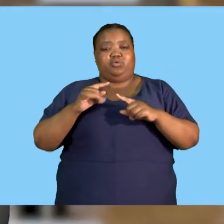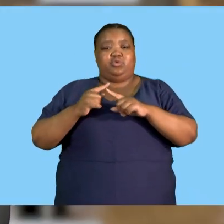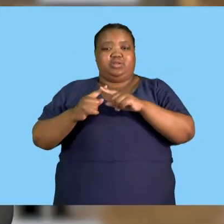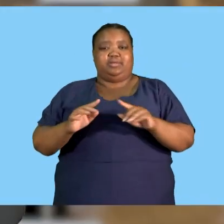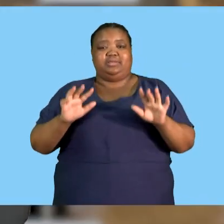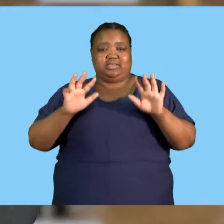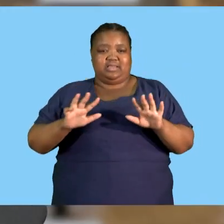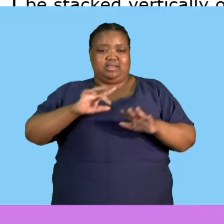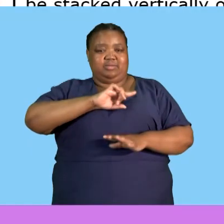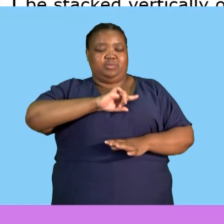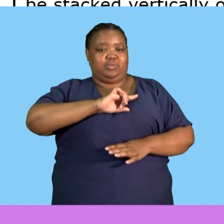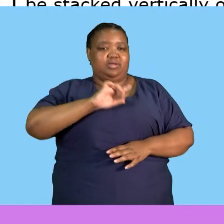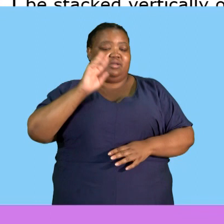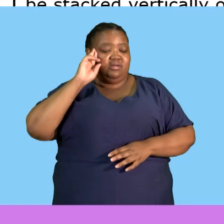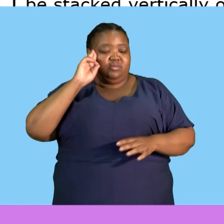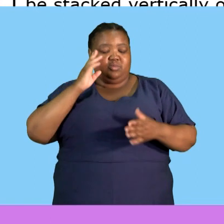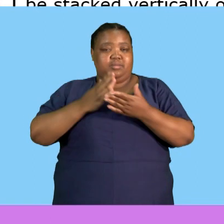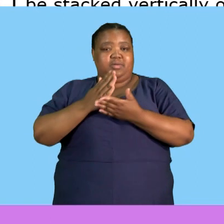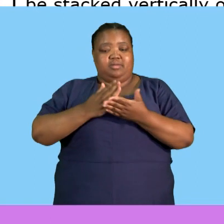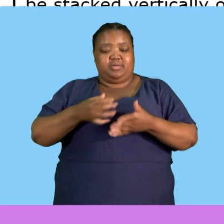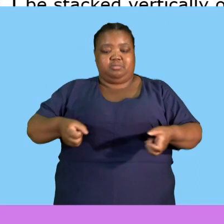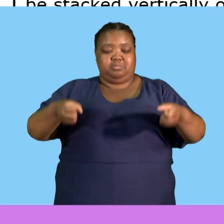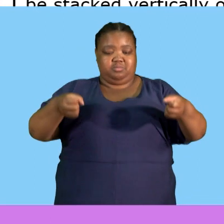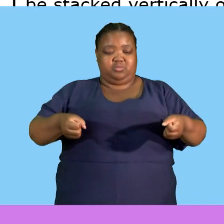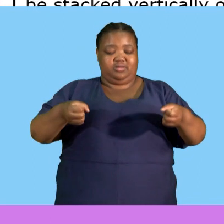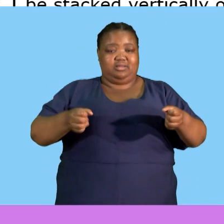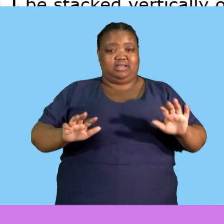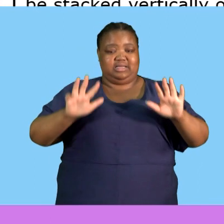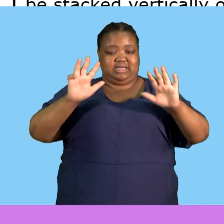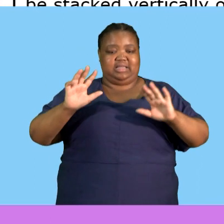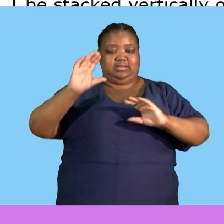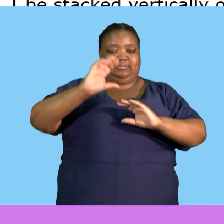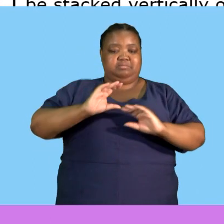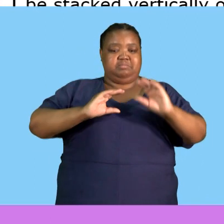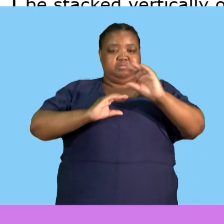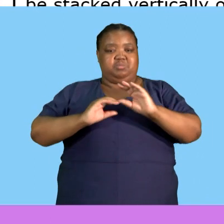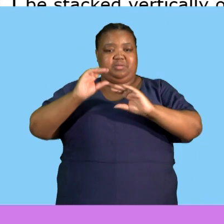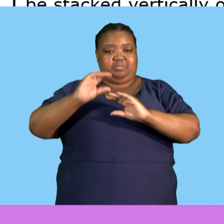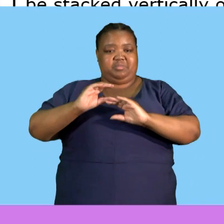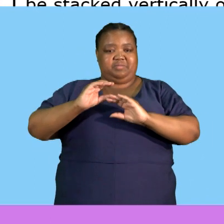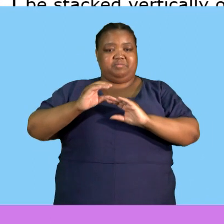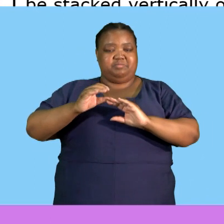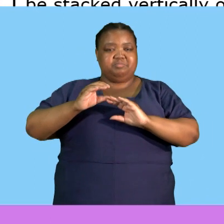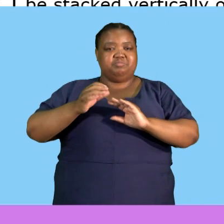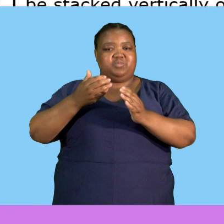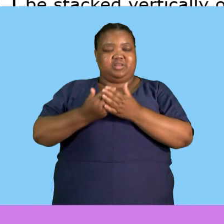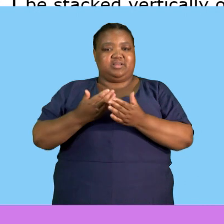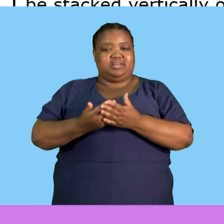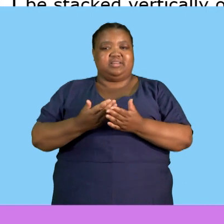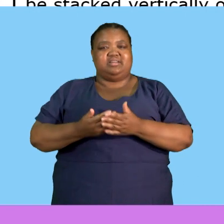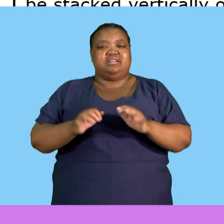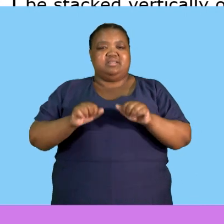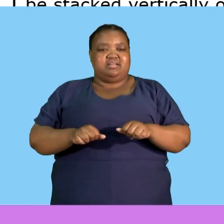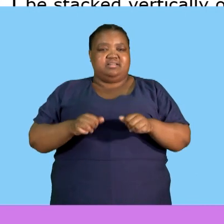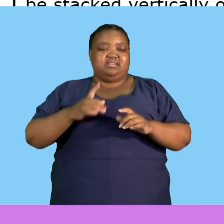2, multiplied it by the 4, and then multiplied it by 9. Why by 9? Remember we said that these crates,